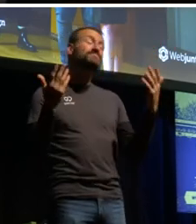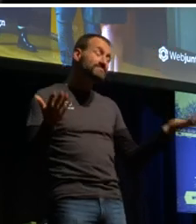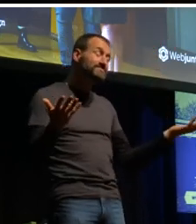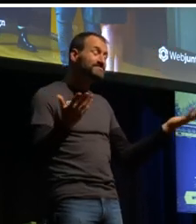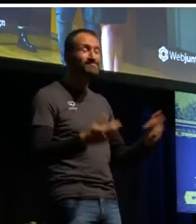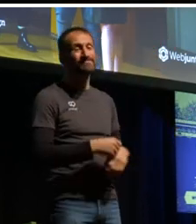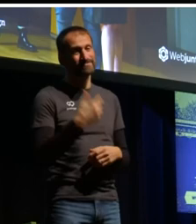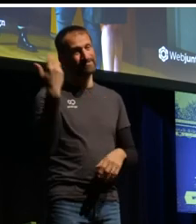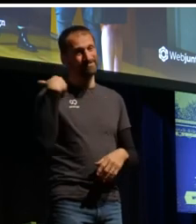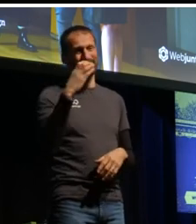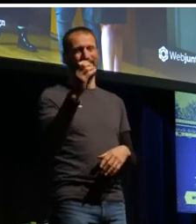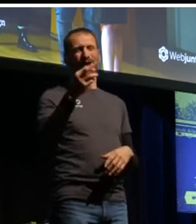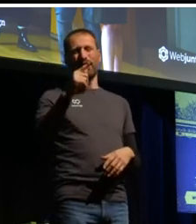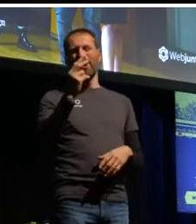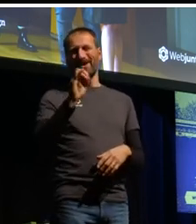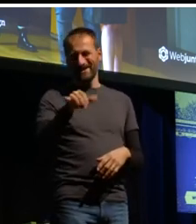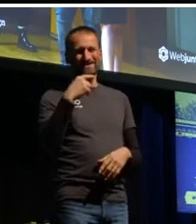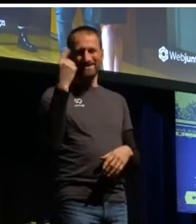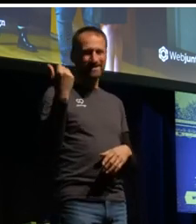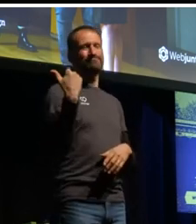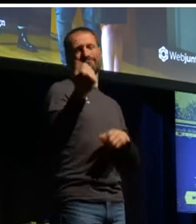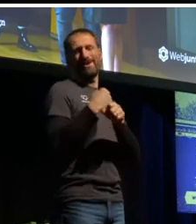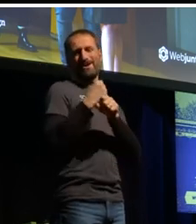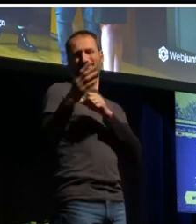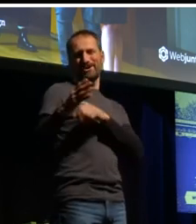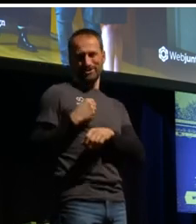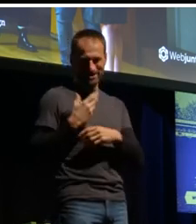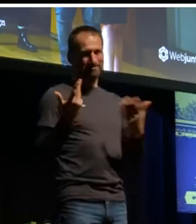Yeah, as Courtney said, she works with me at Webjunto, and